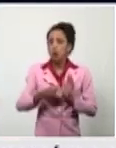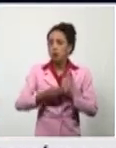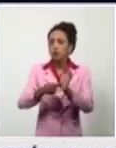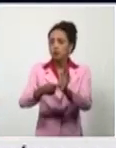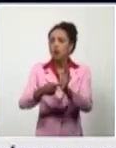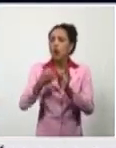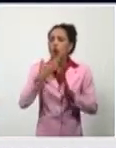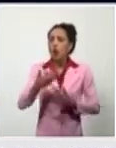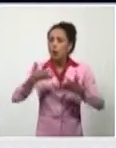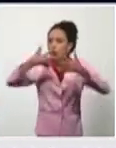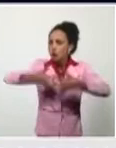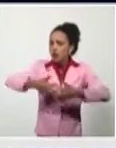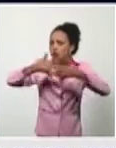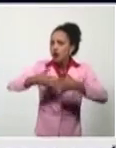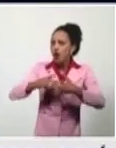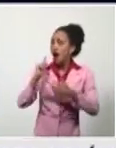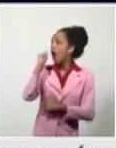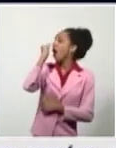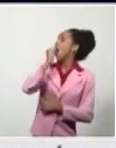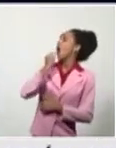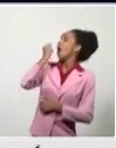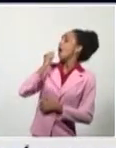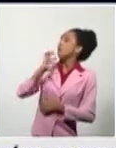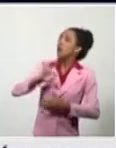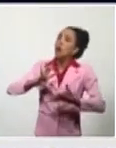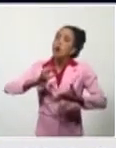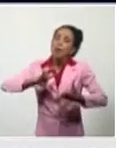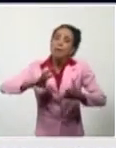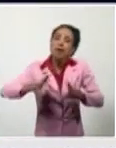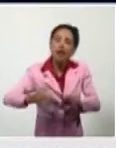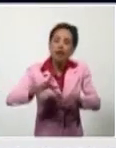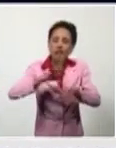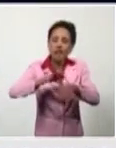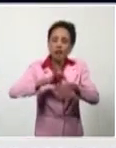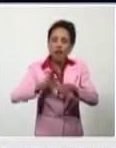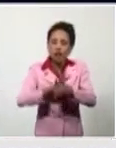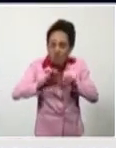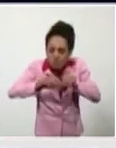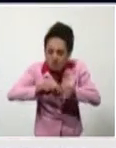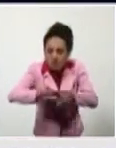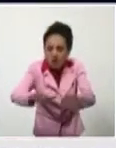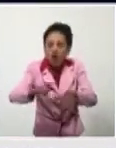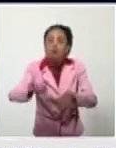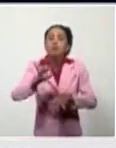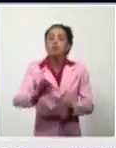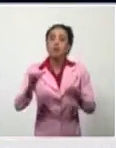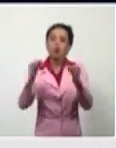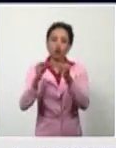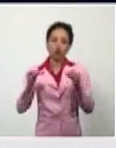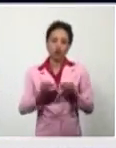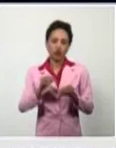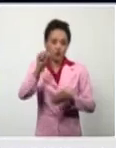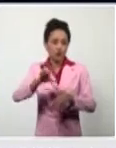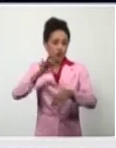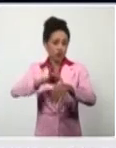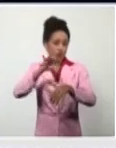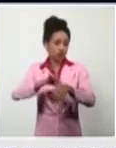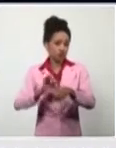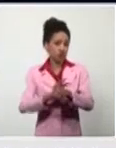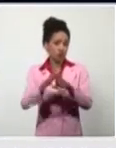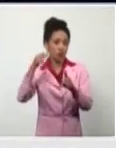conducted in alignment with the epidemiological complexity of each territory of positive case